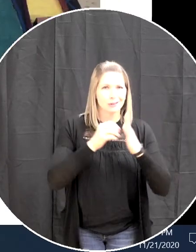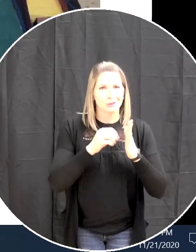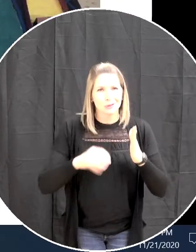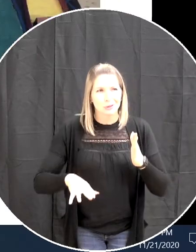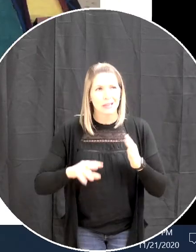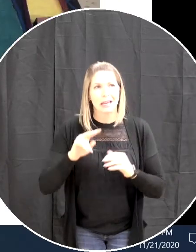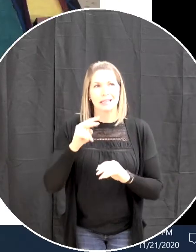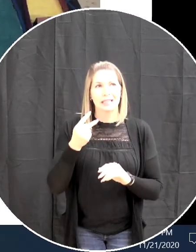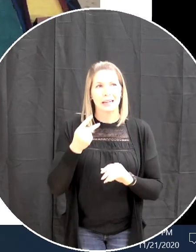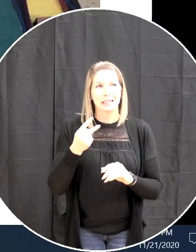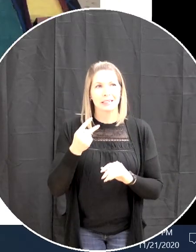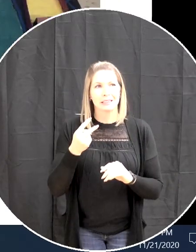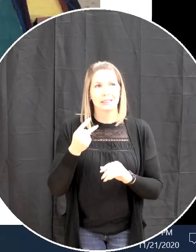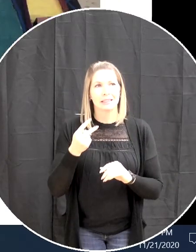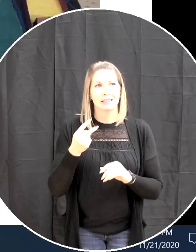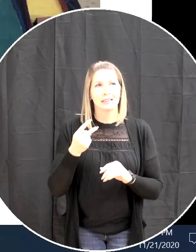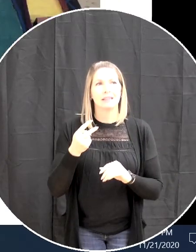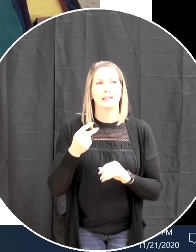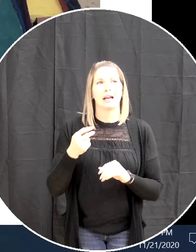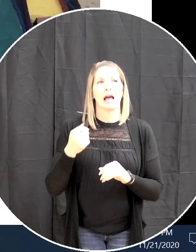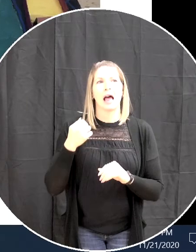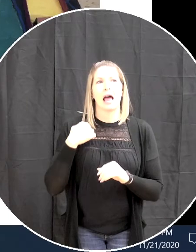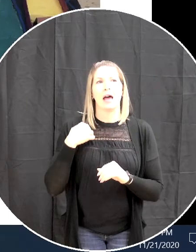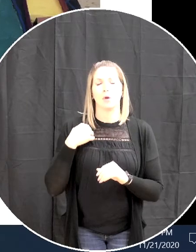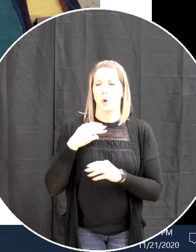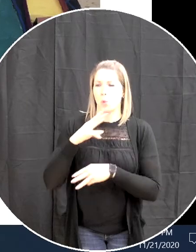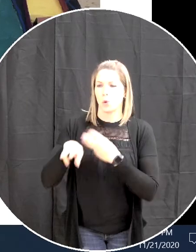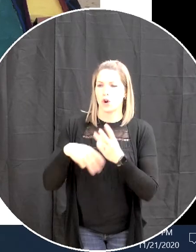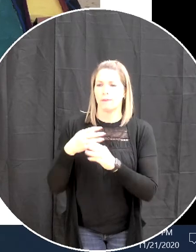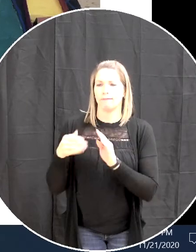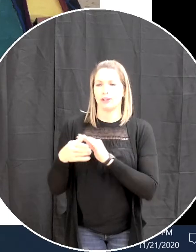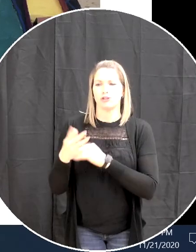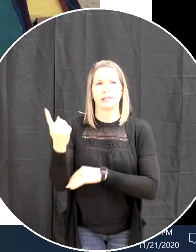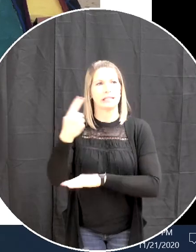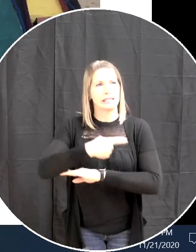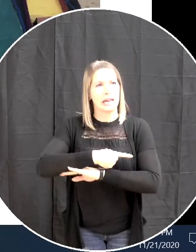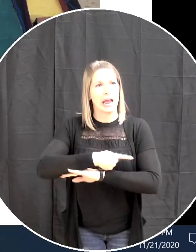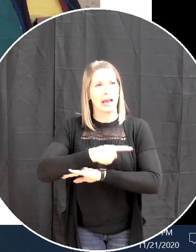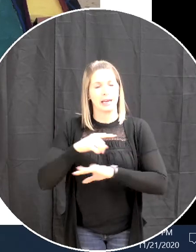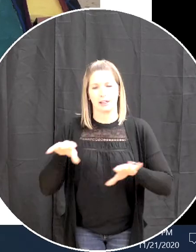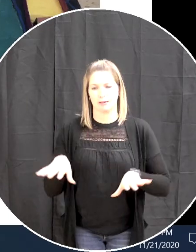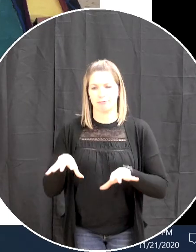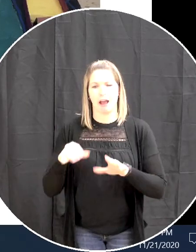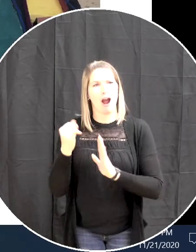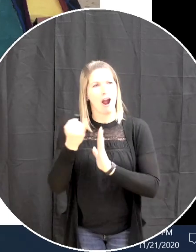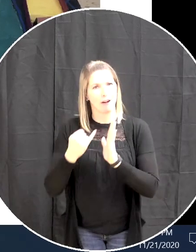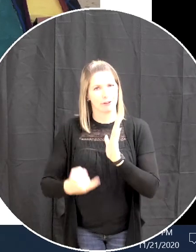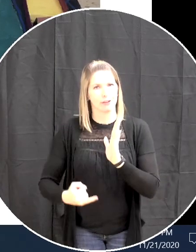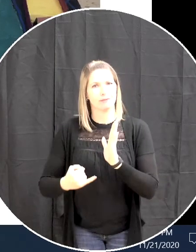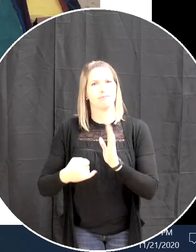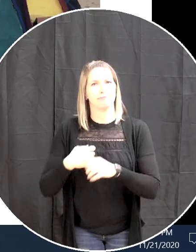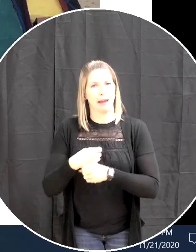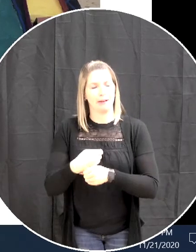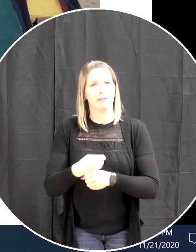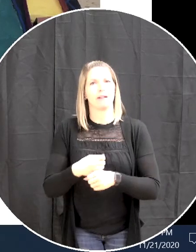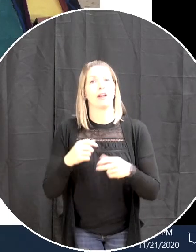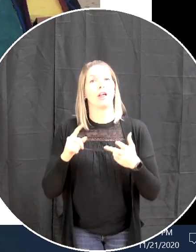Second slide is a sculpture they made as part of World Fisheries Day. And the third